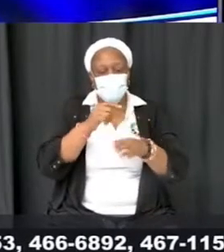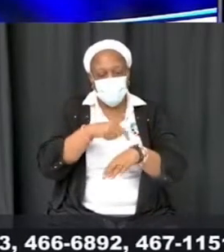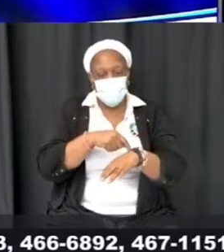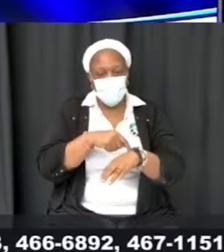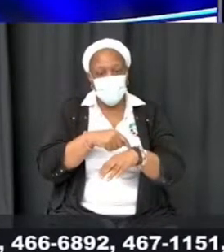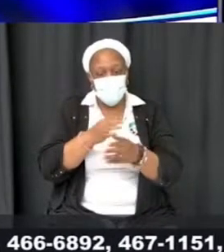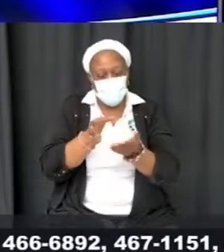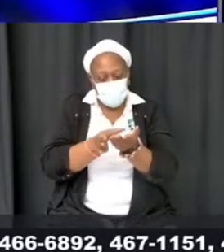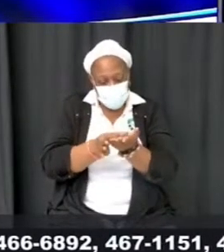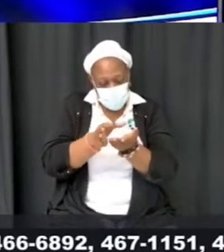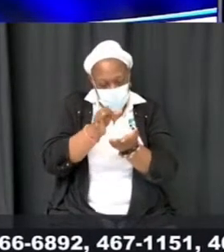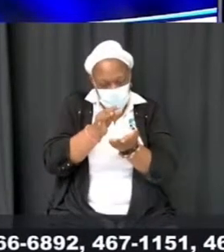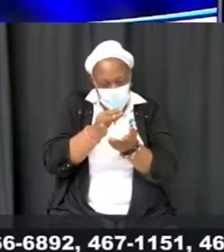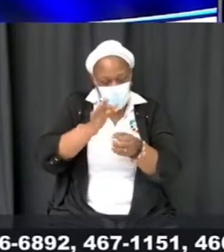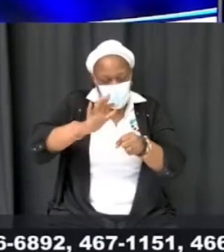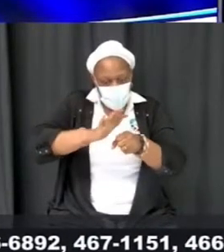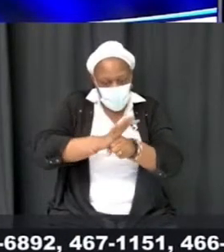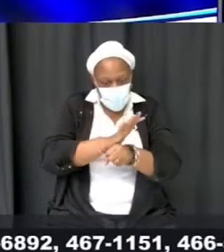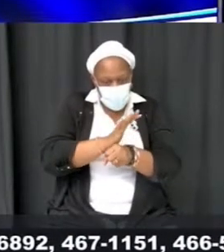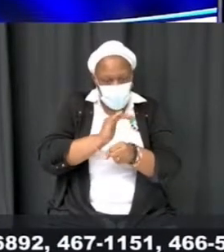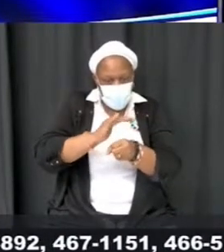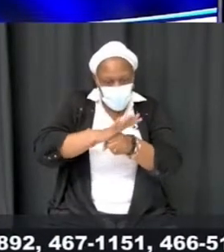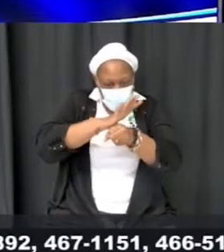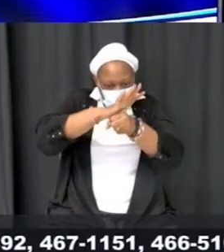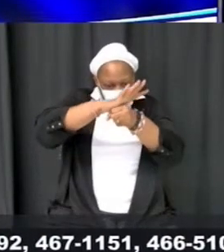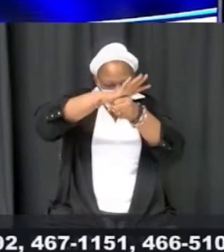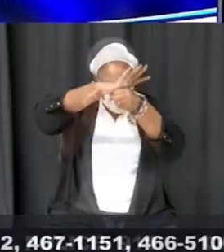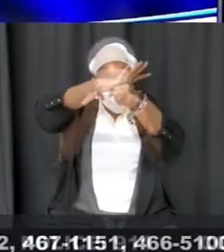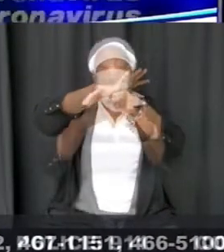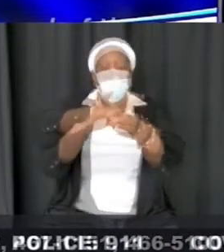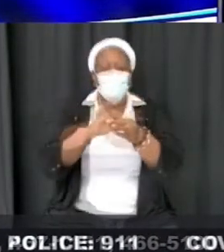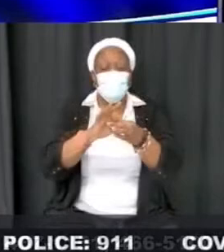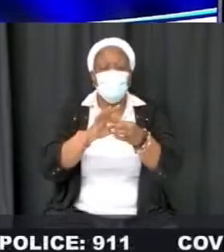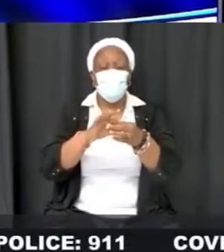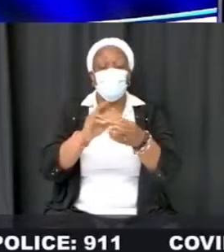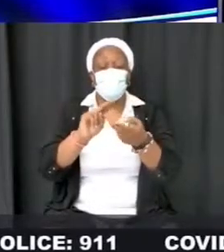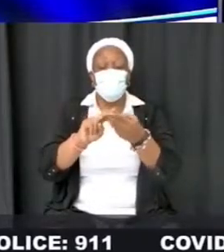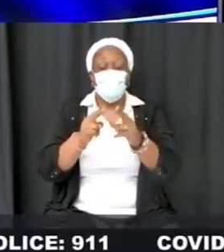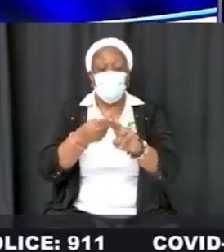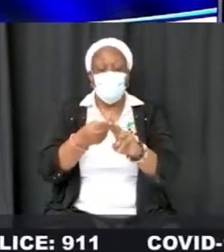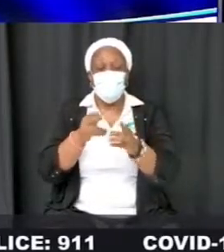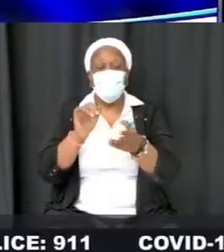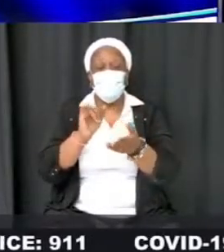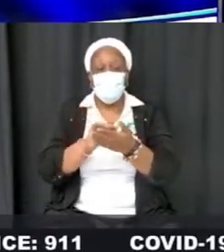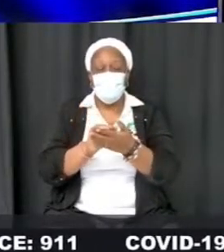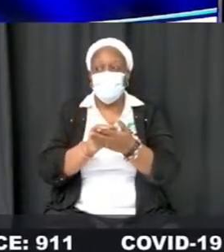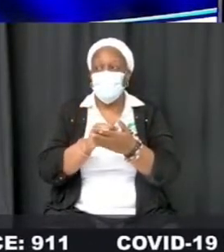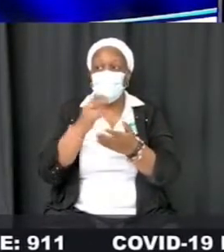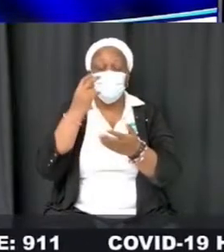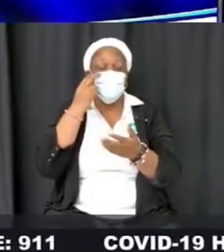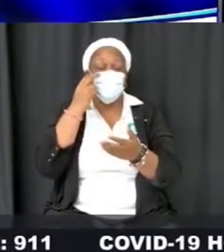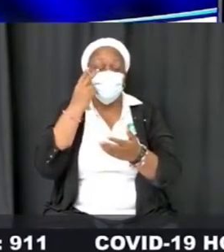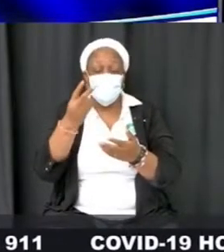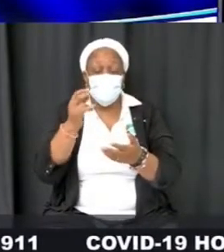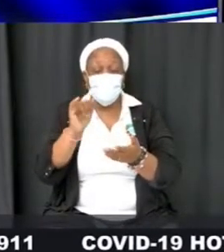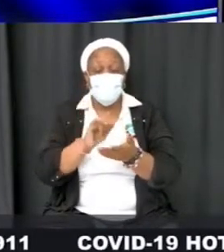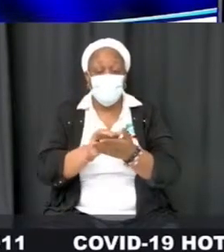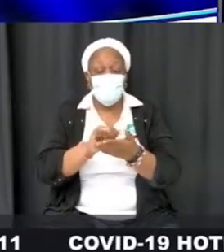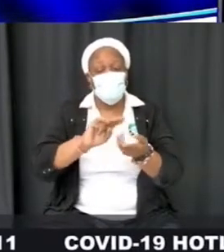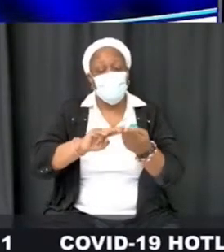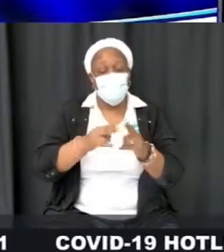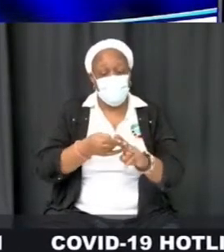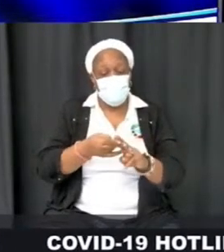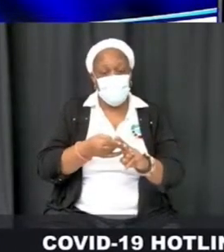overfilled, sometimes up to 12 to 15%. Here in the Federation of St. Kitts and Nevis, we were happy